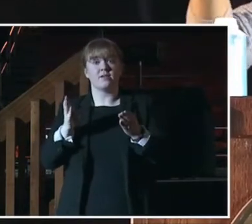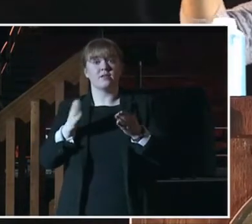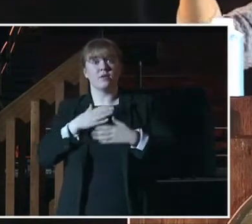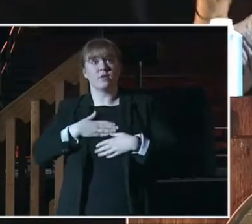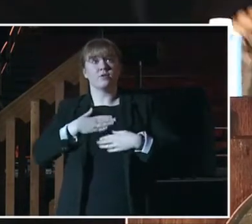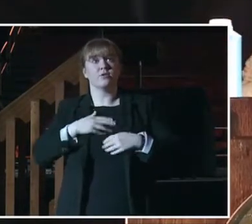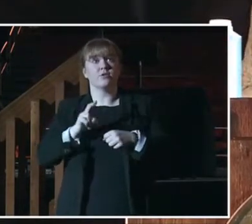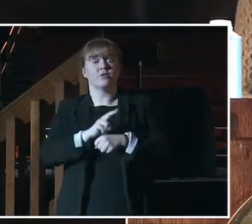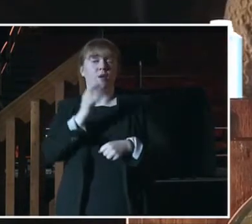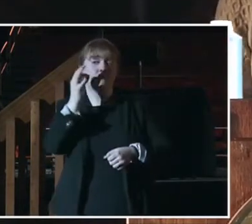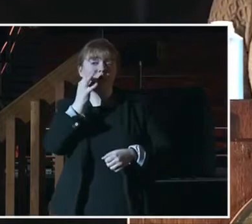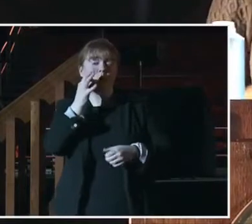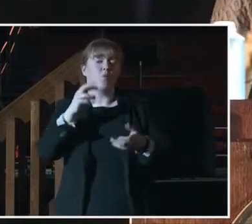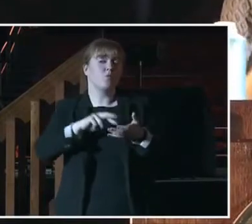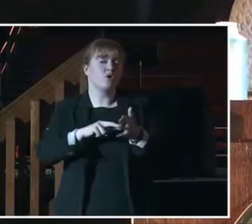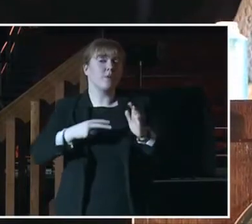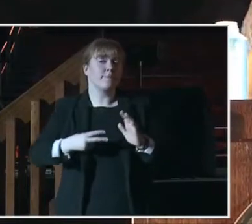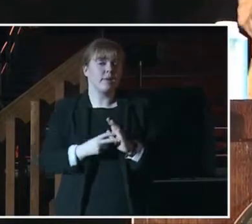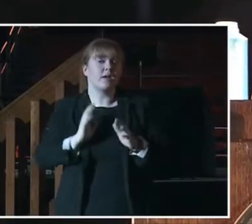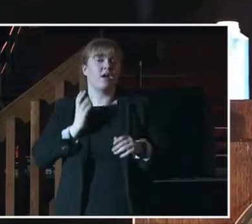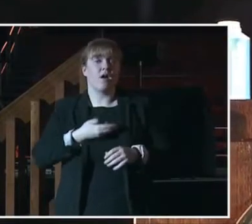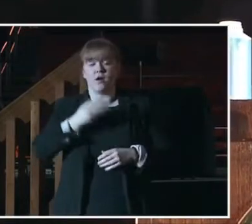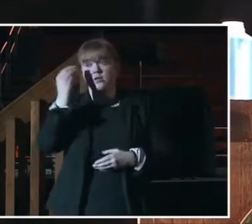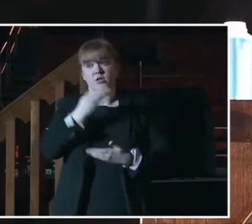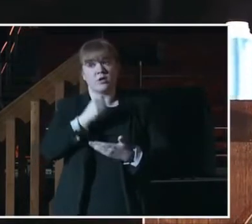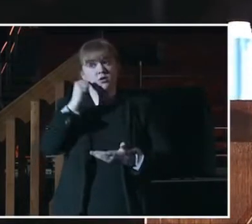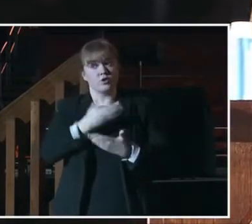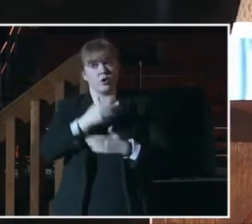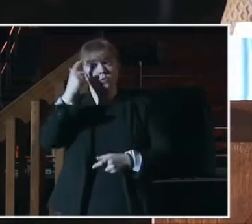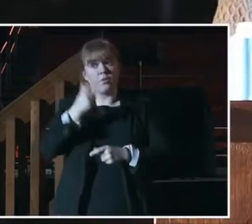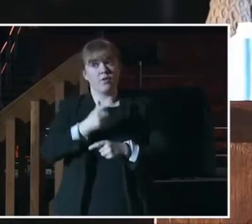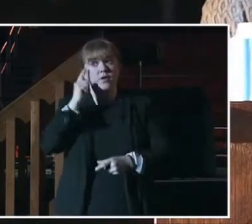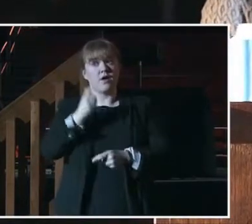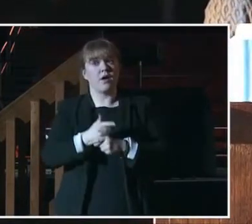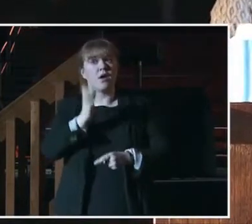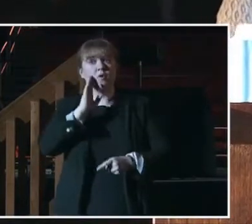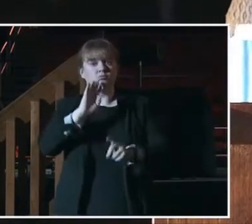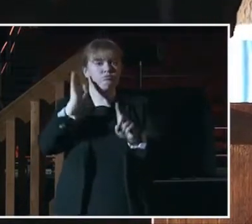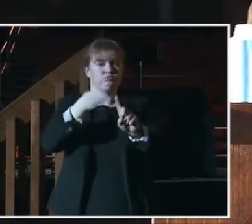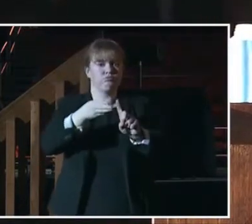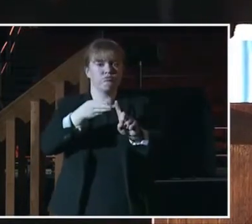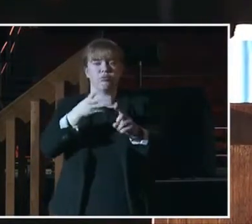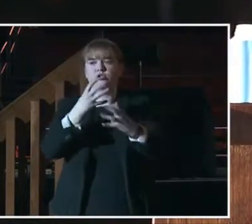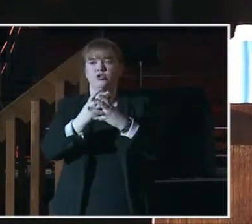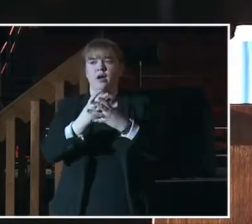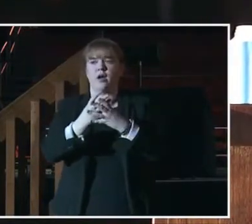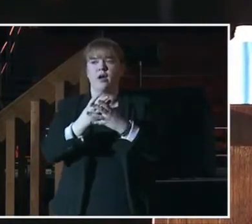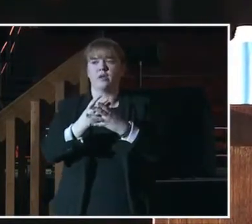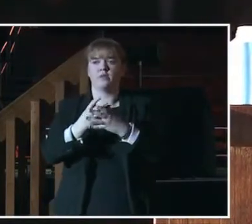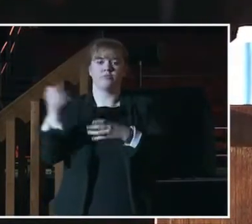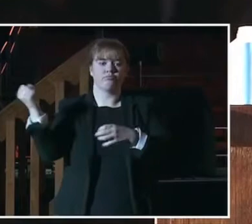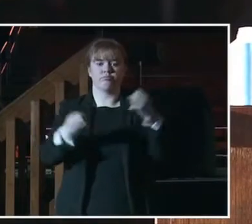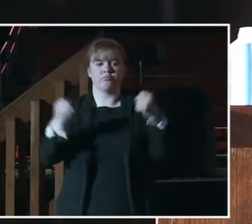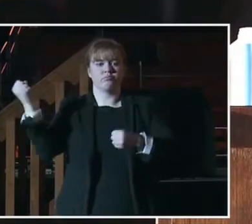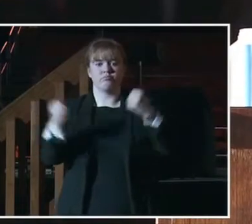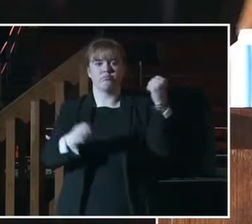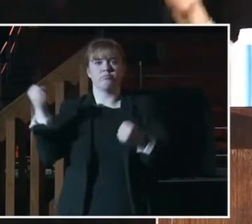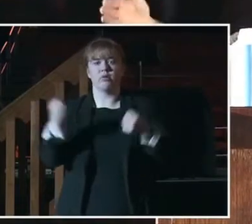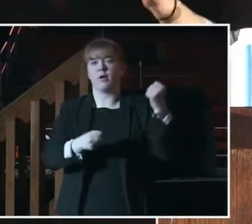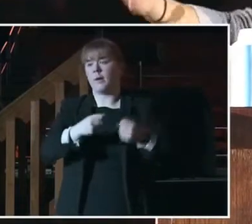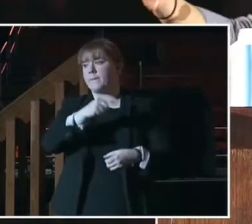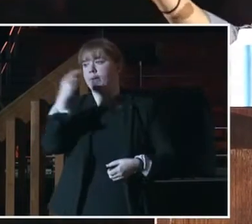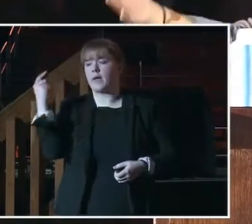which means our sons, daughters, brothers, and sisters will be targeted and jailed, adding their Black and brown bodies to